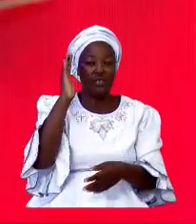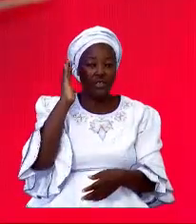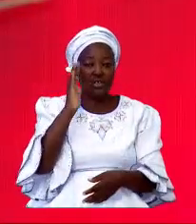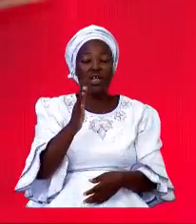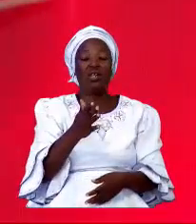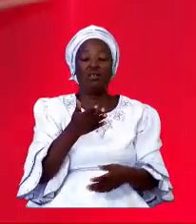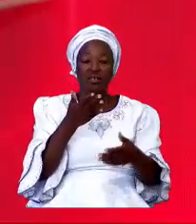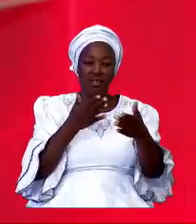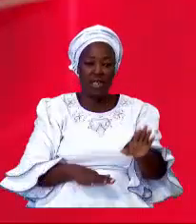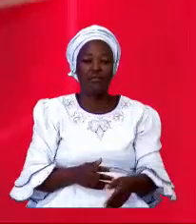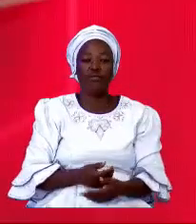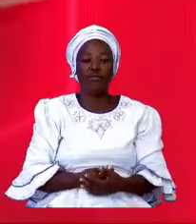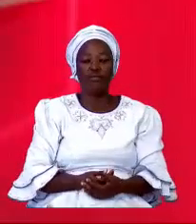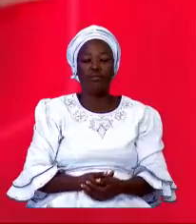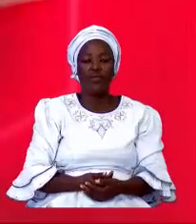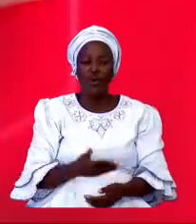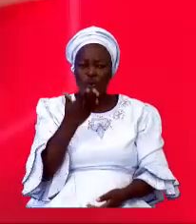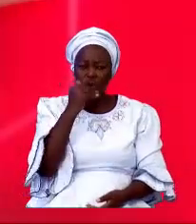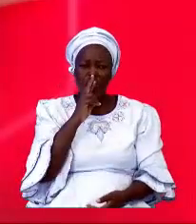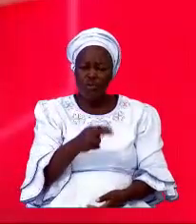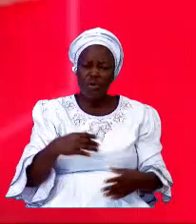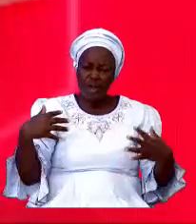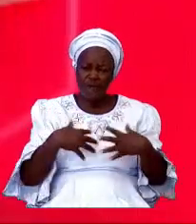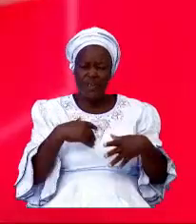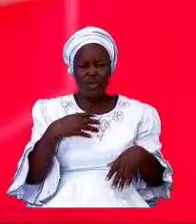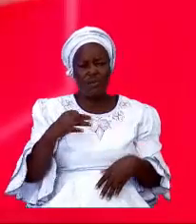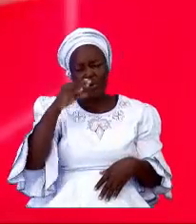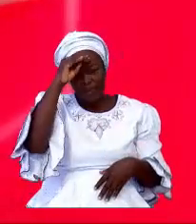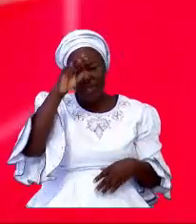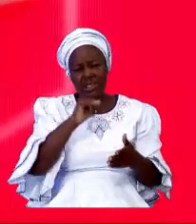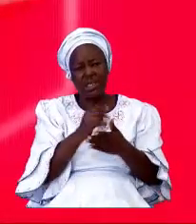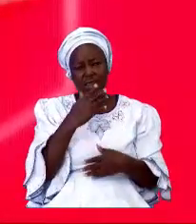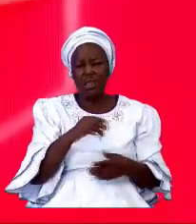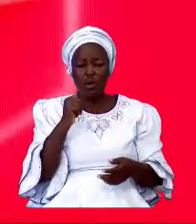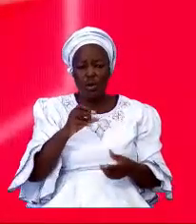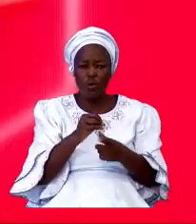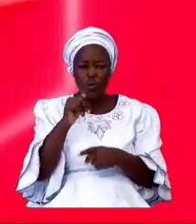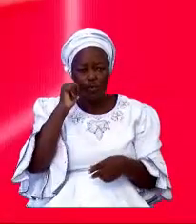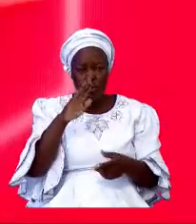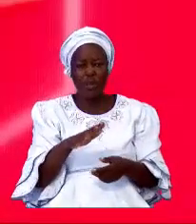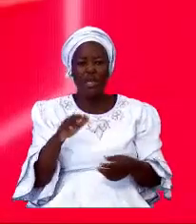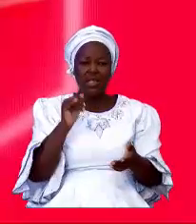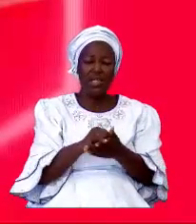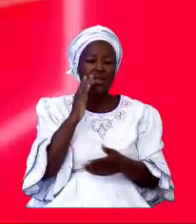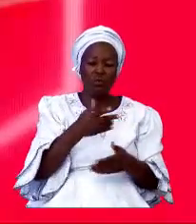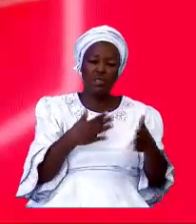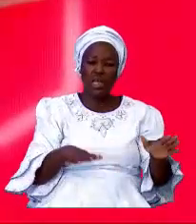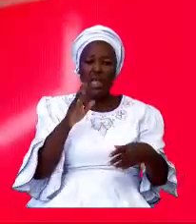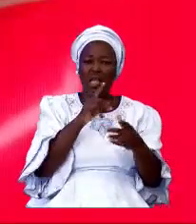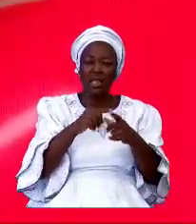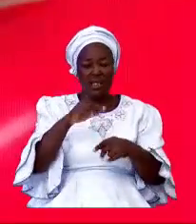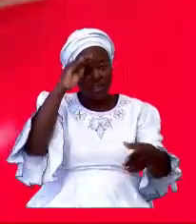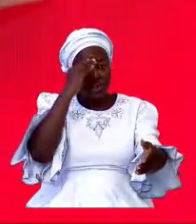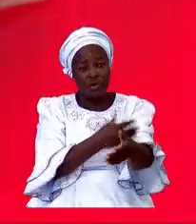afraid of a man that shall die? Why are you afraid of a